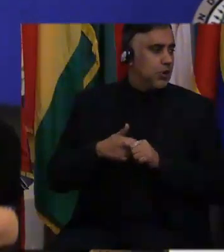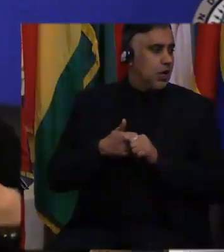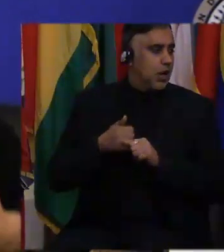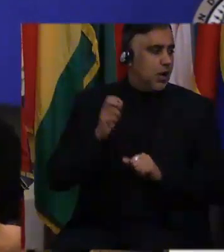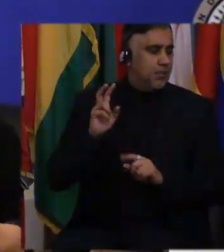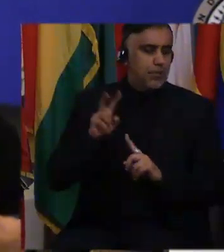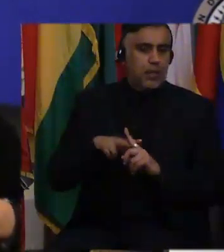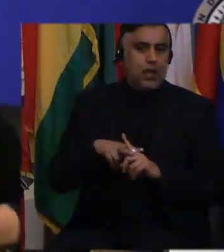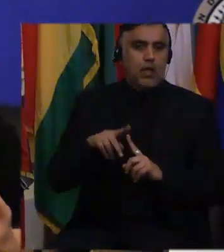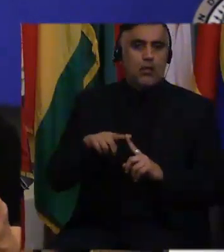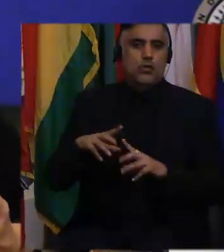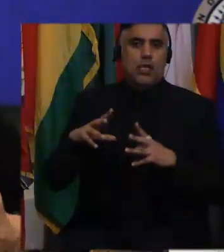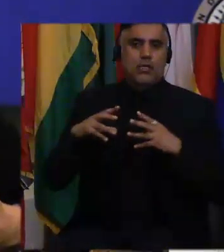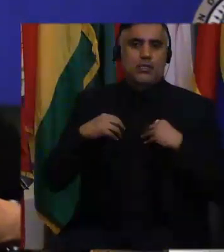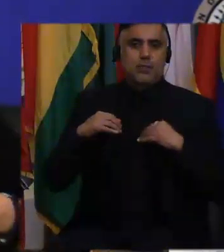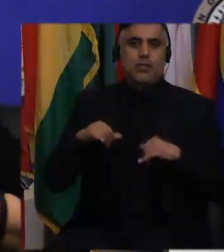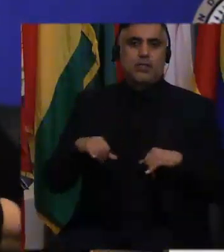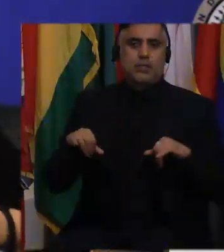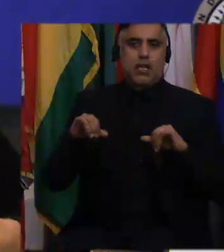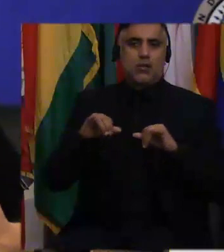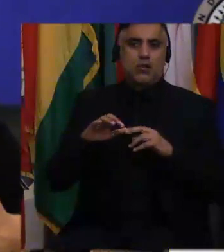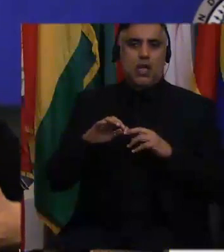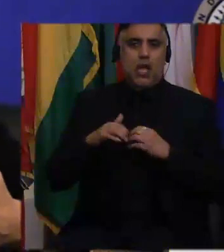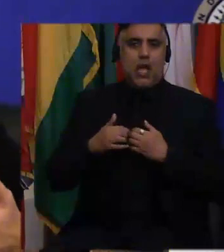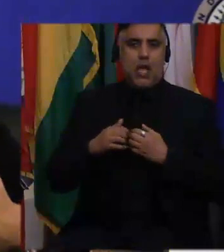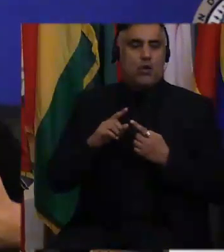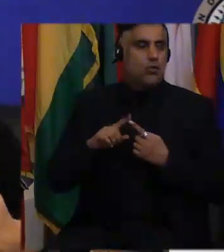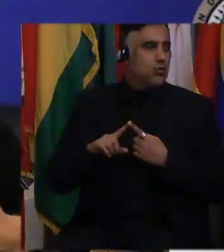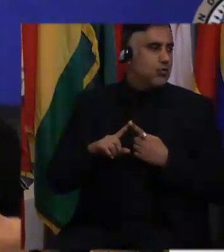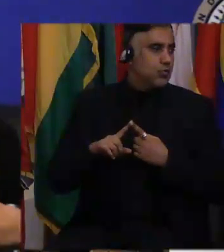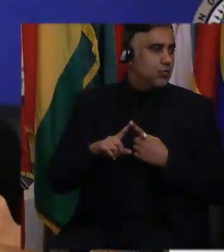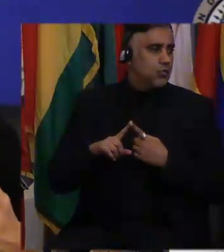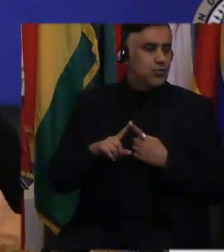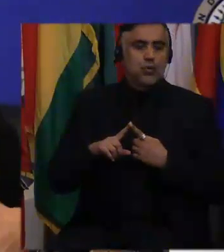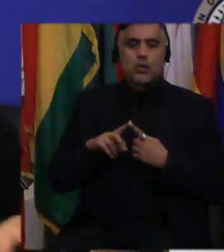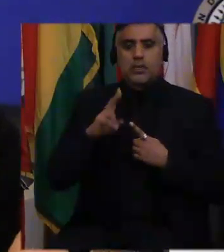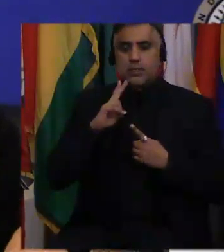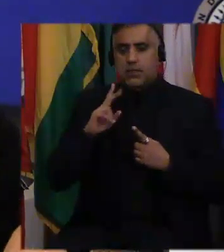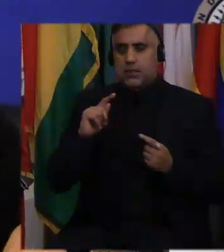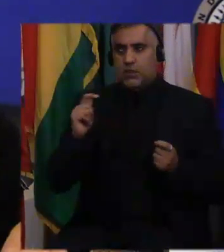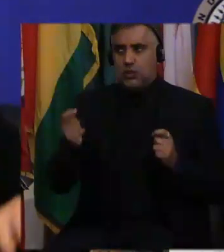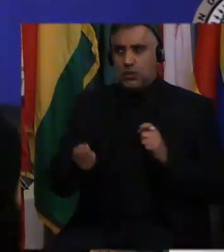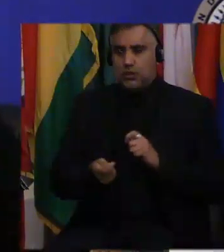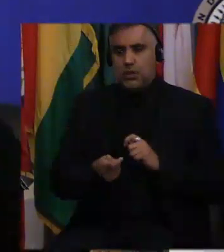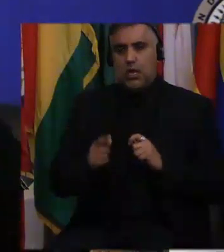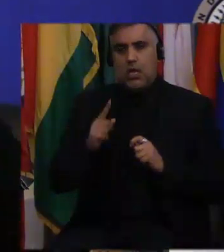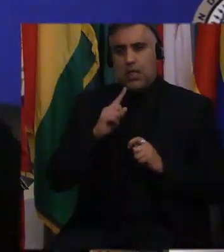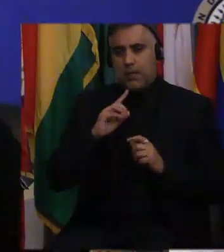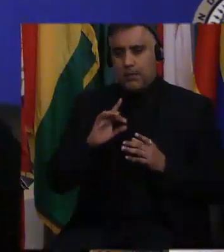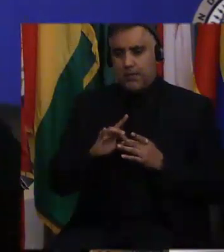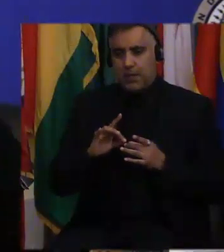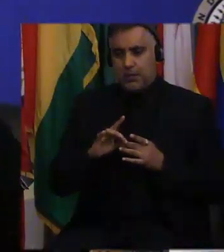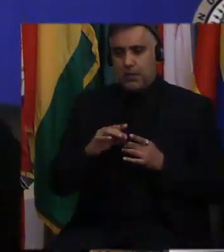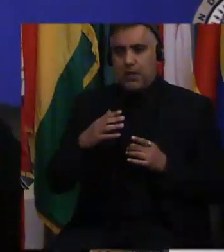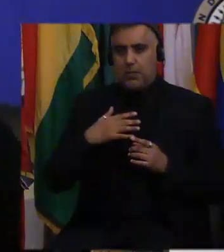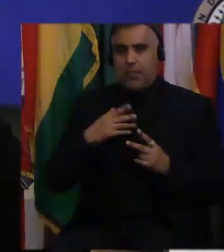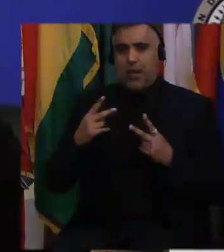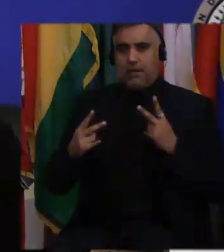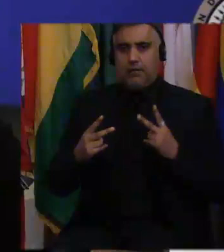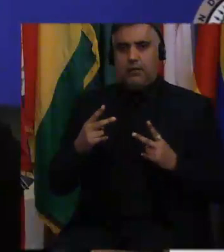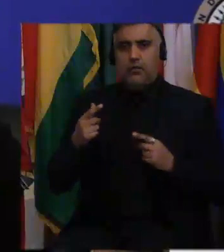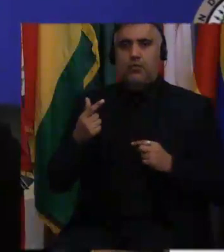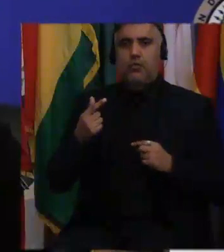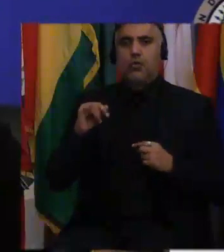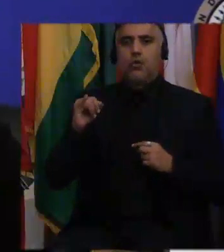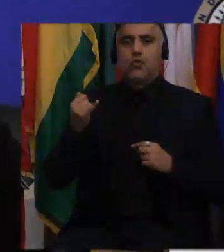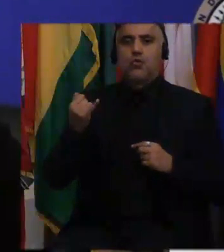those accepted standards, how to at the end see changes. And let me mention, for example, my visit to